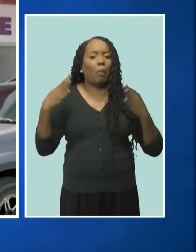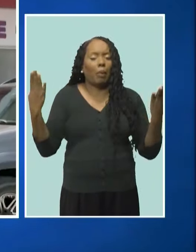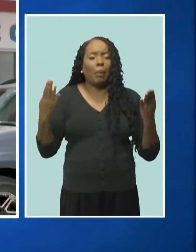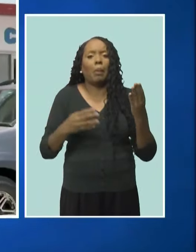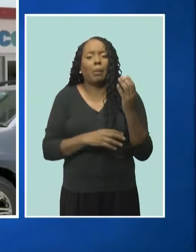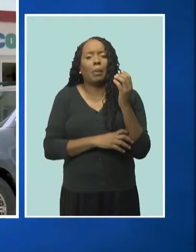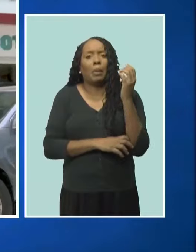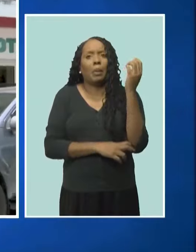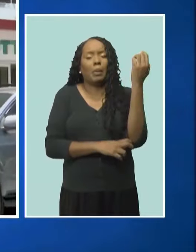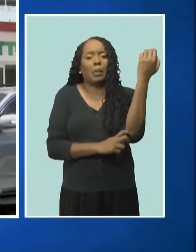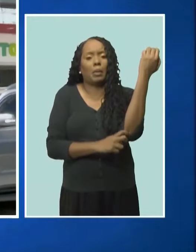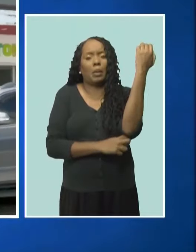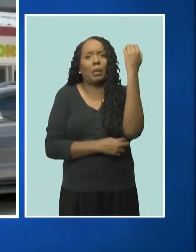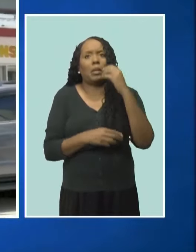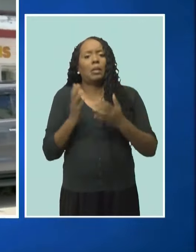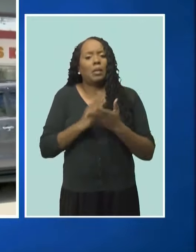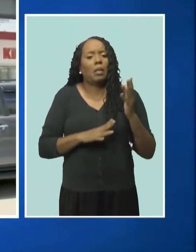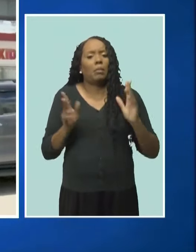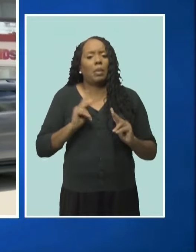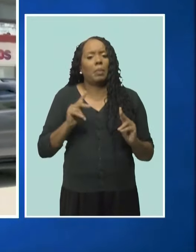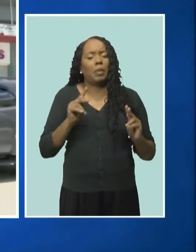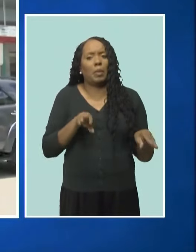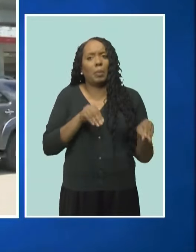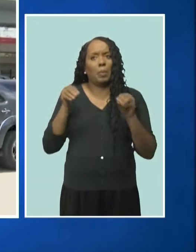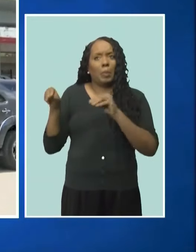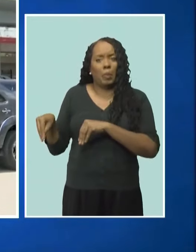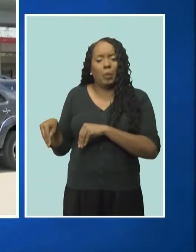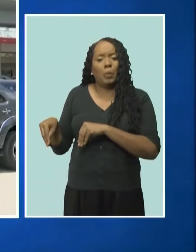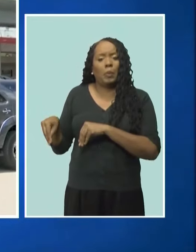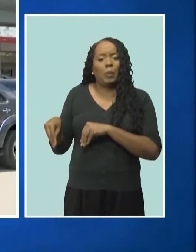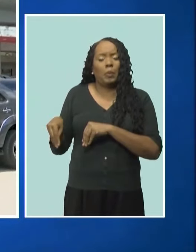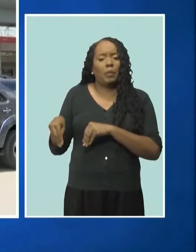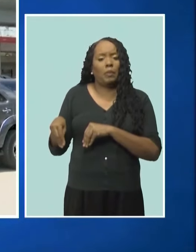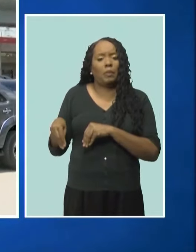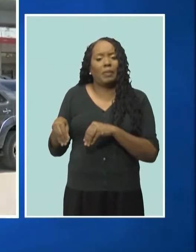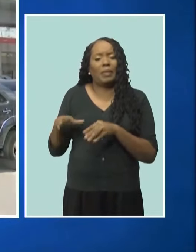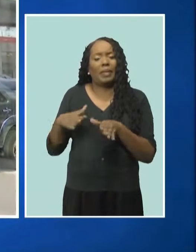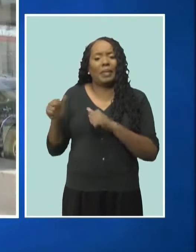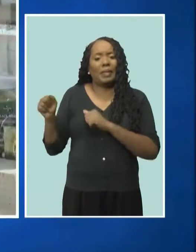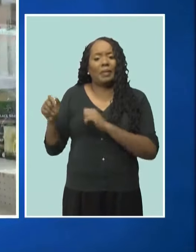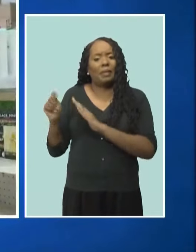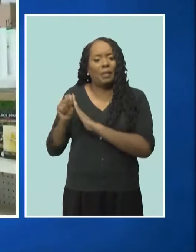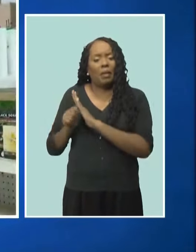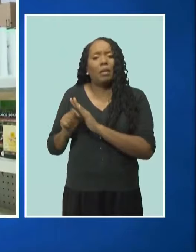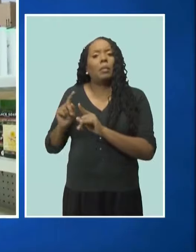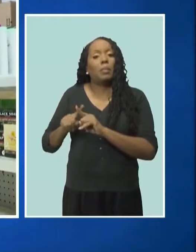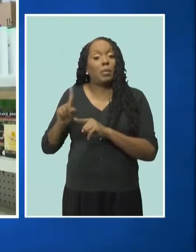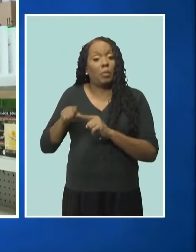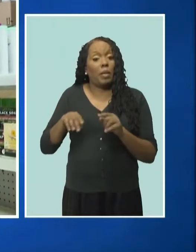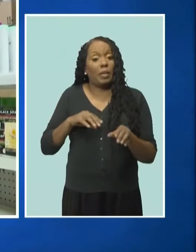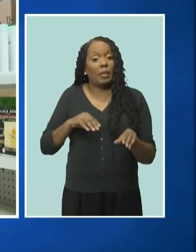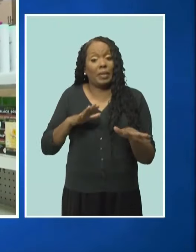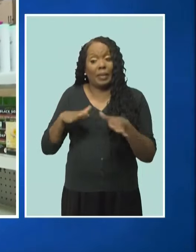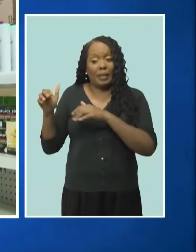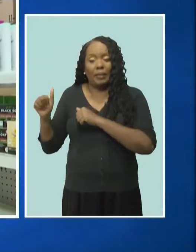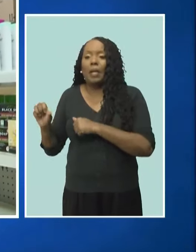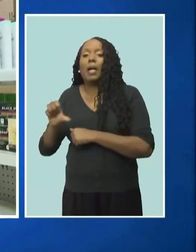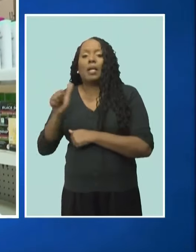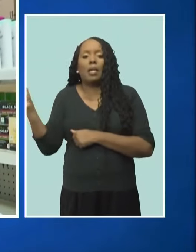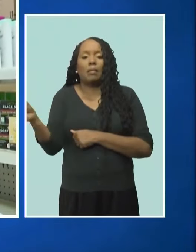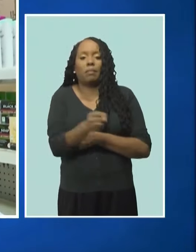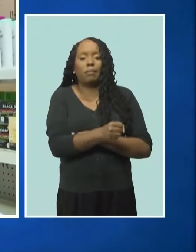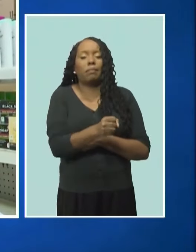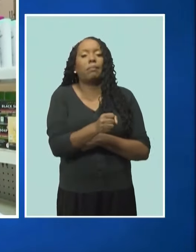You say some people are moving out of town, but those, as soon as one shop closes in town, another opens. Mr. Bryan adds a shuttle